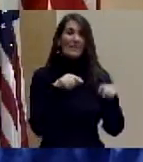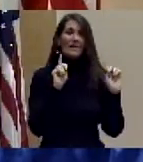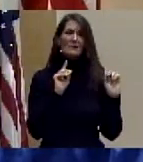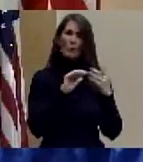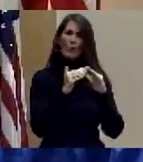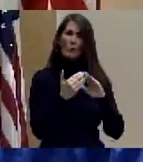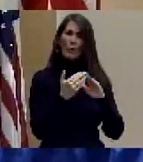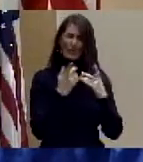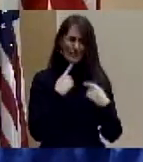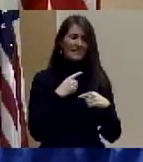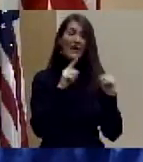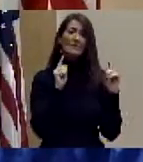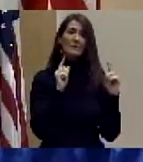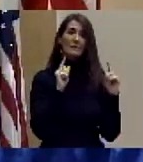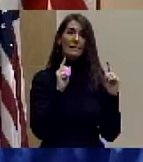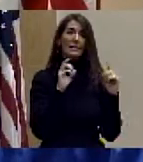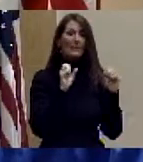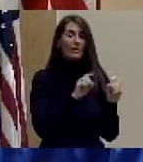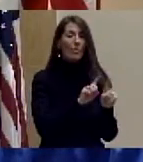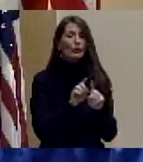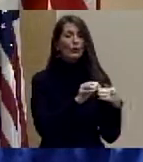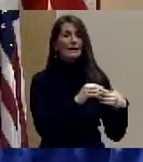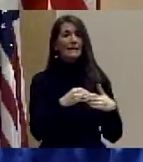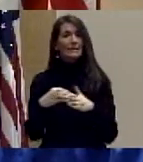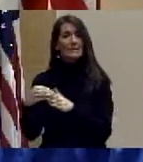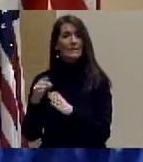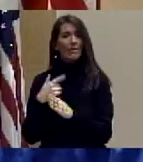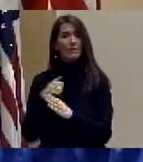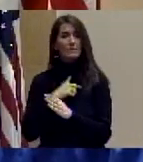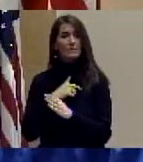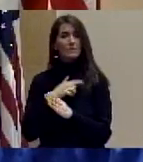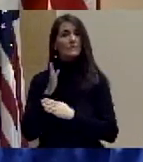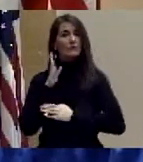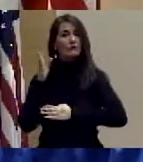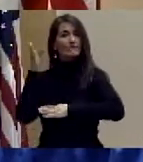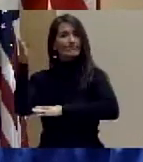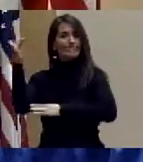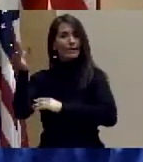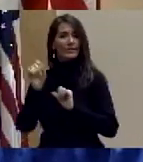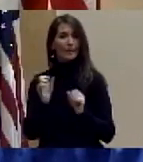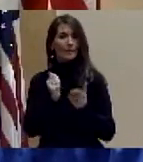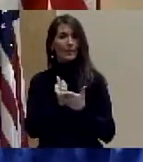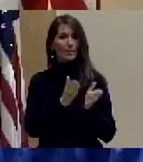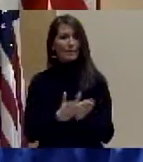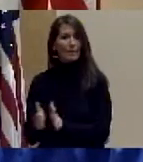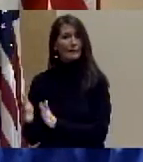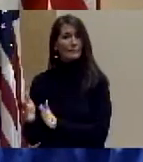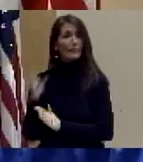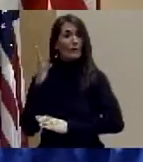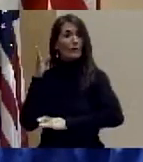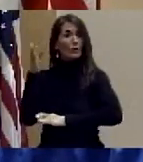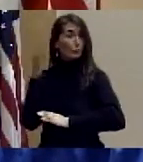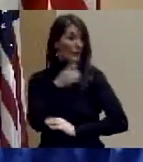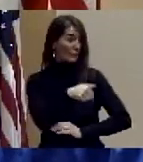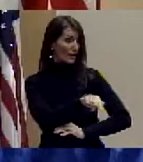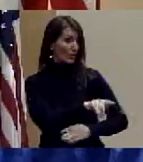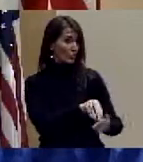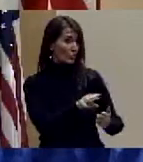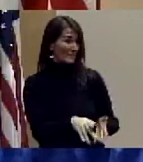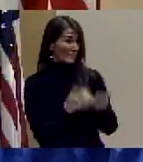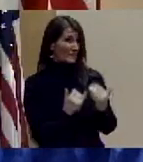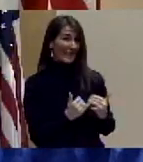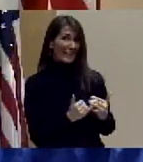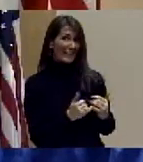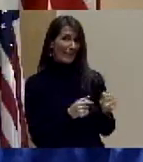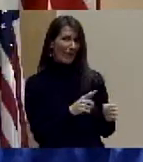community could pave the way in a way to plan for our future, a future that those students of today